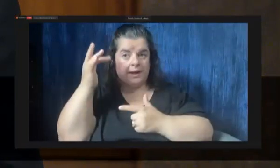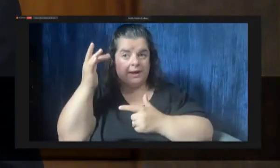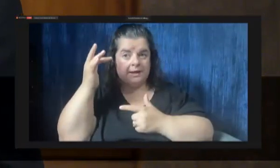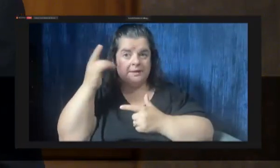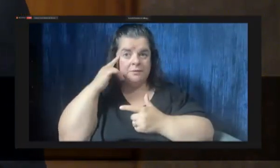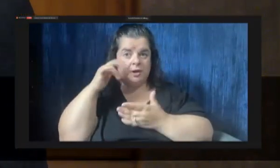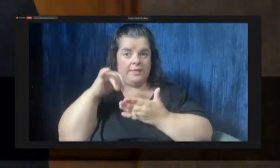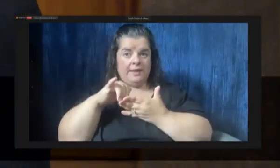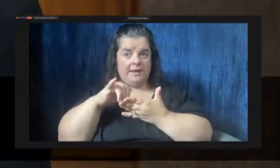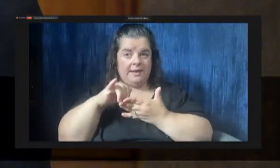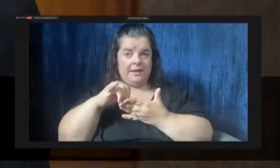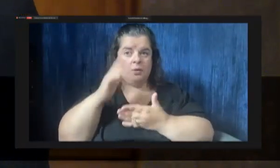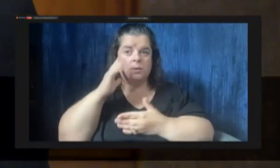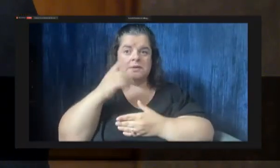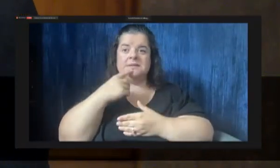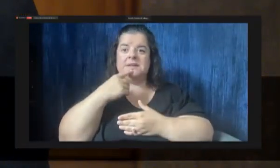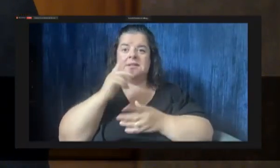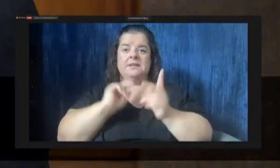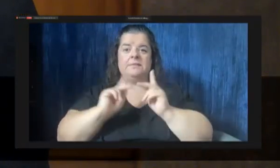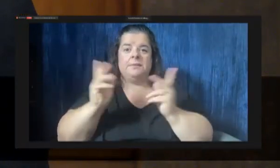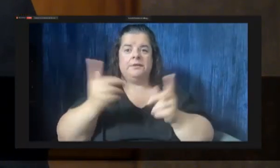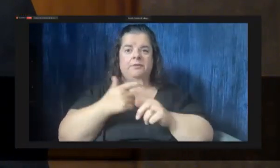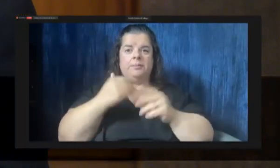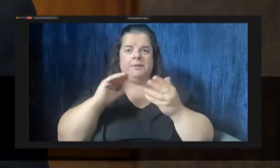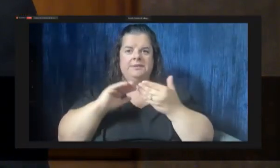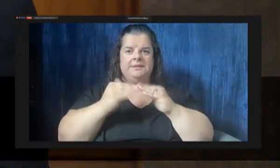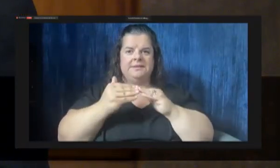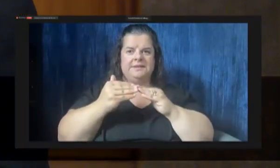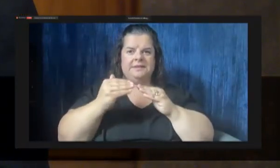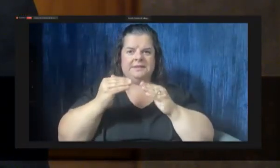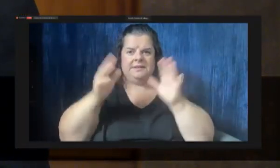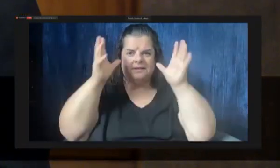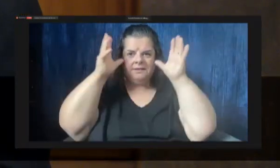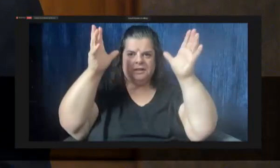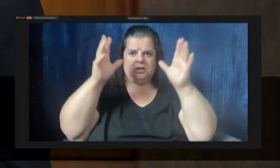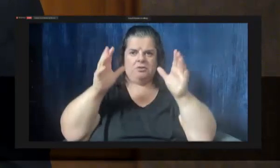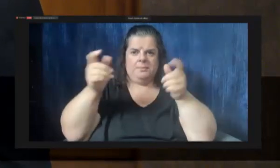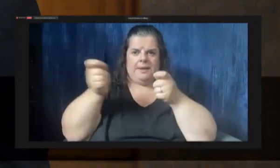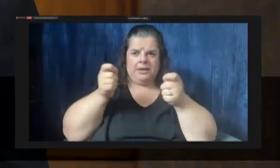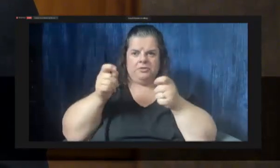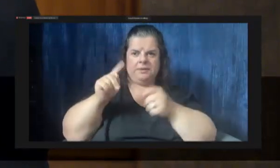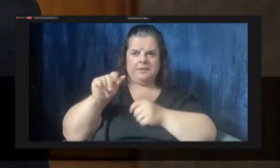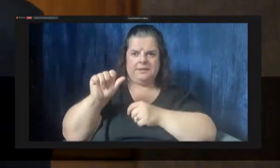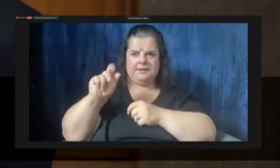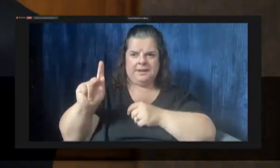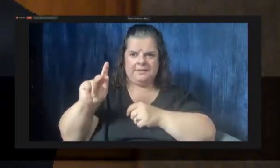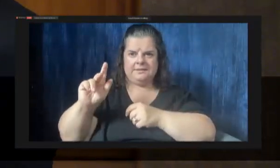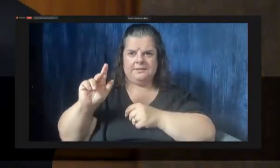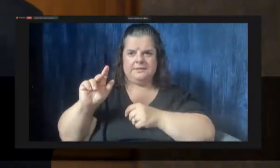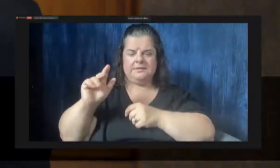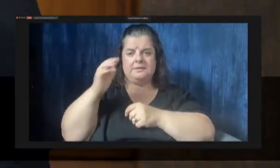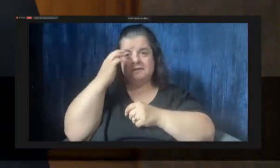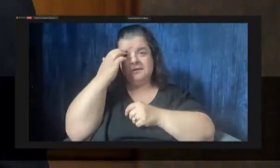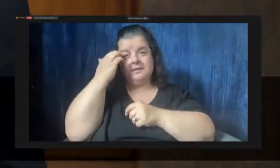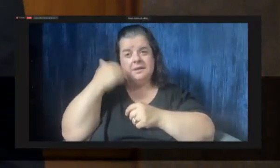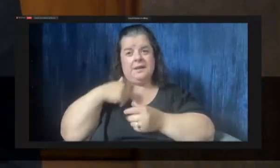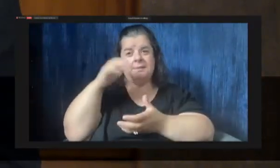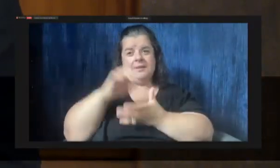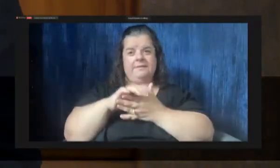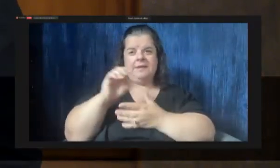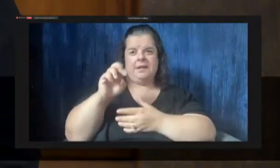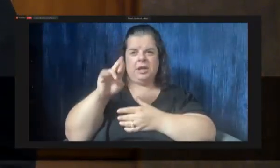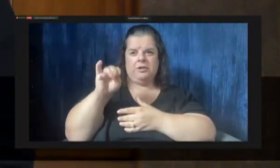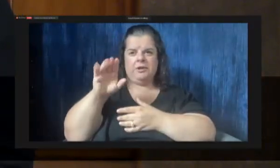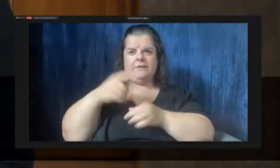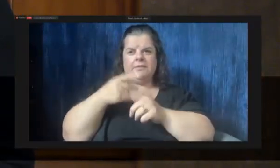I would say that the folks who are here from the Citywide Deer Management Task Force, and also I believe Erica Hyde from the Park